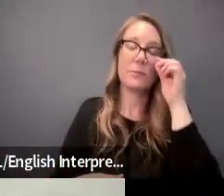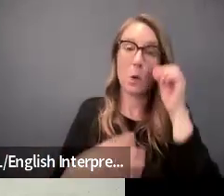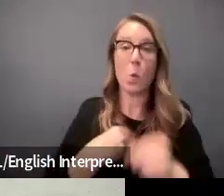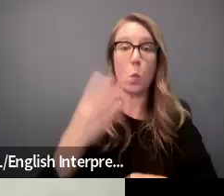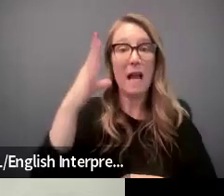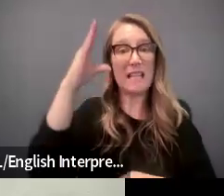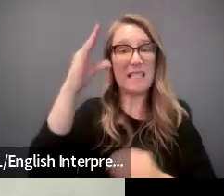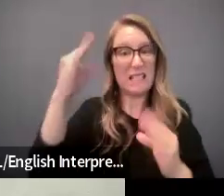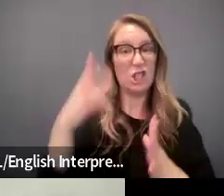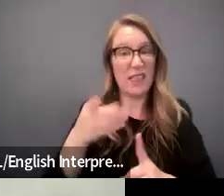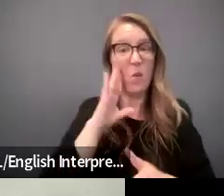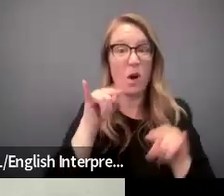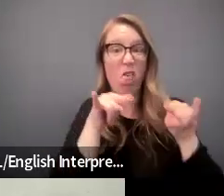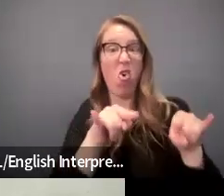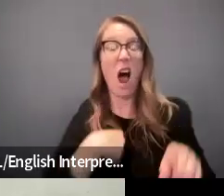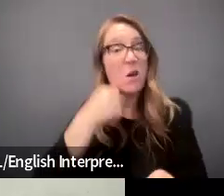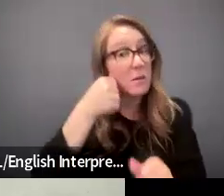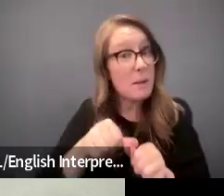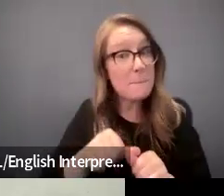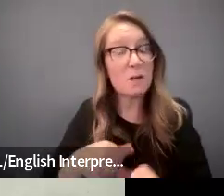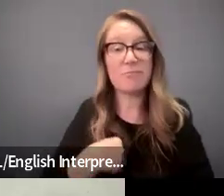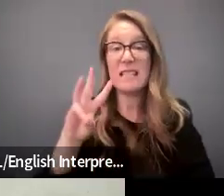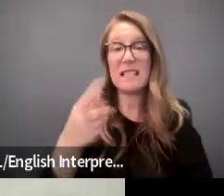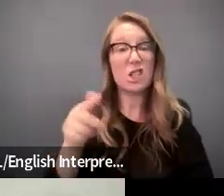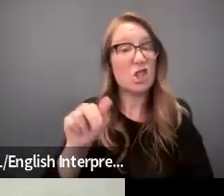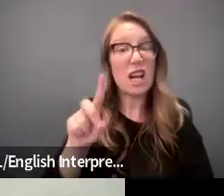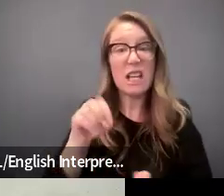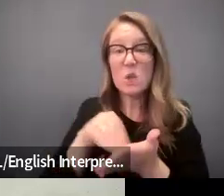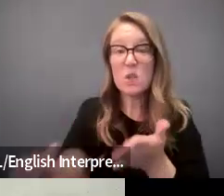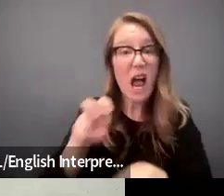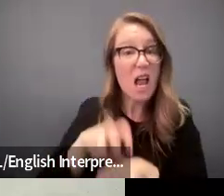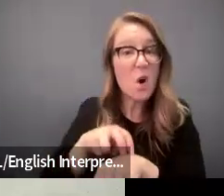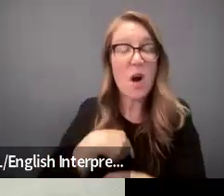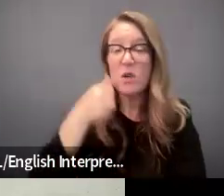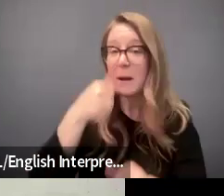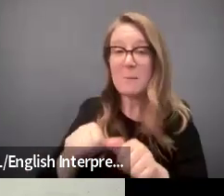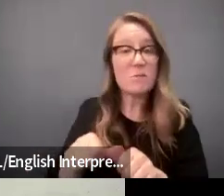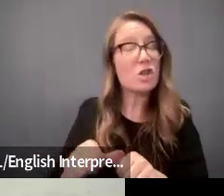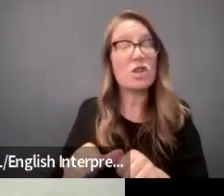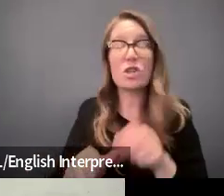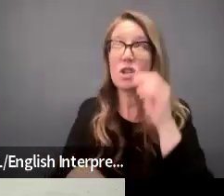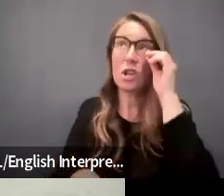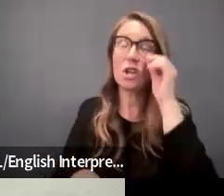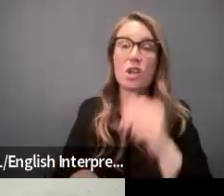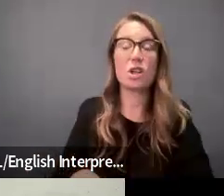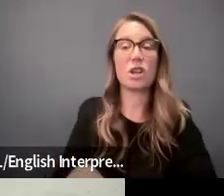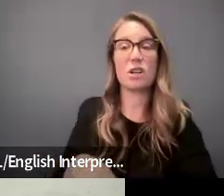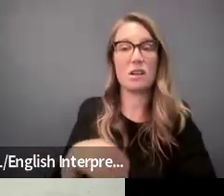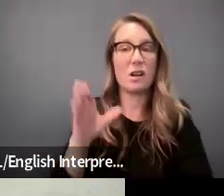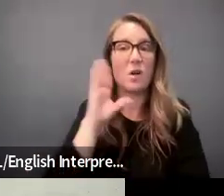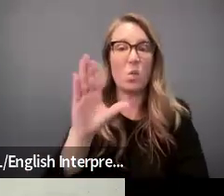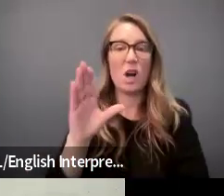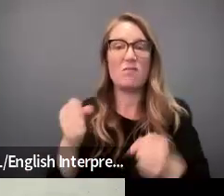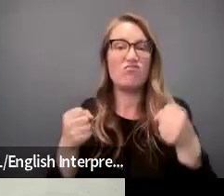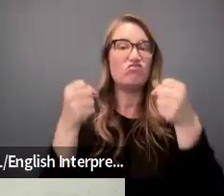would humiliate, and I remember this as a 6th grader in Idaho, by putting us in the front